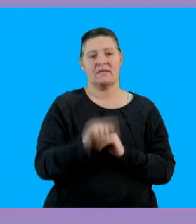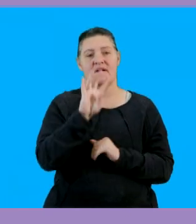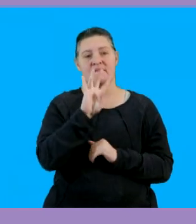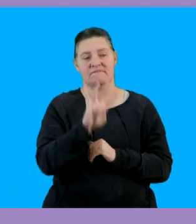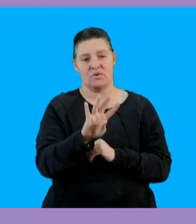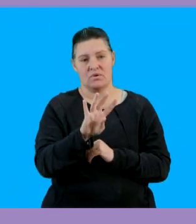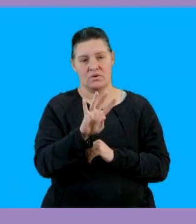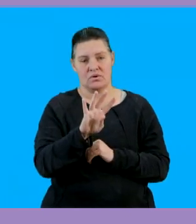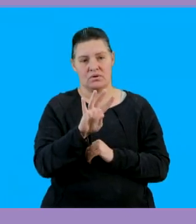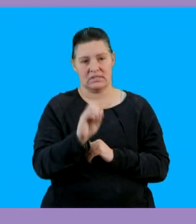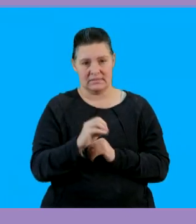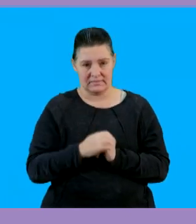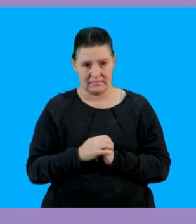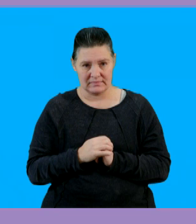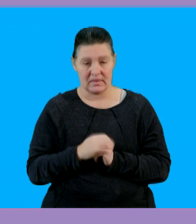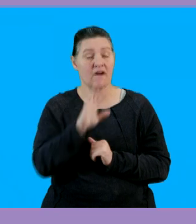negative